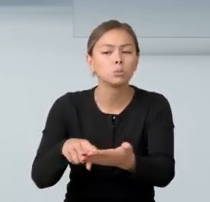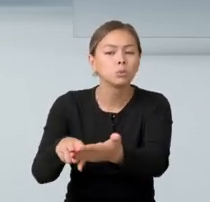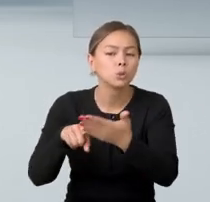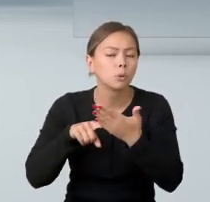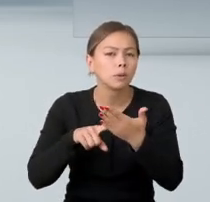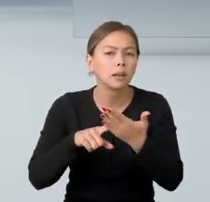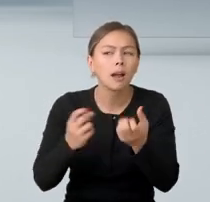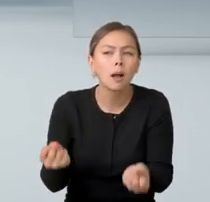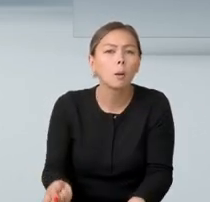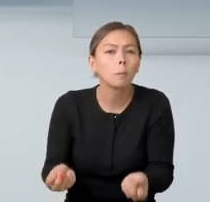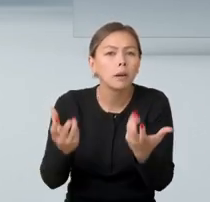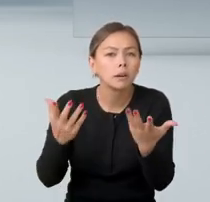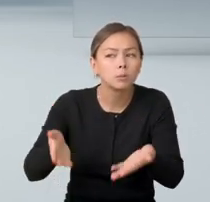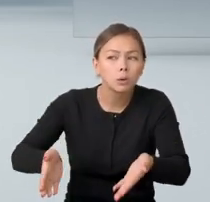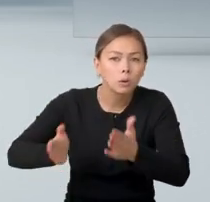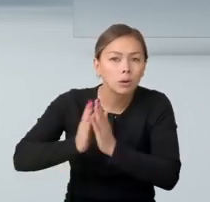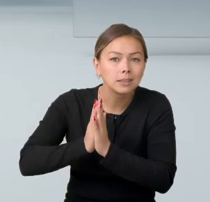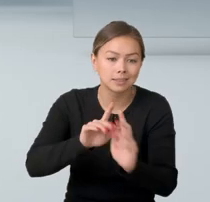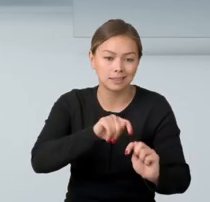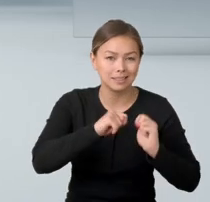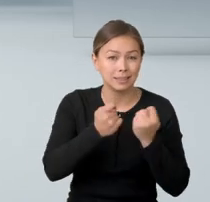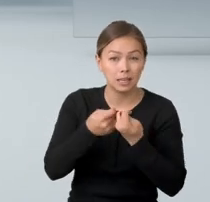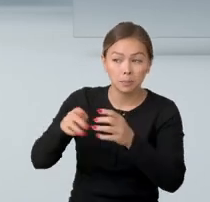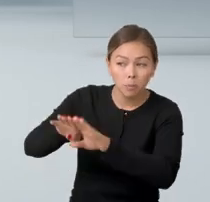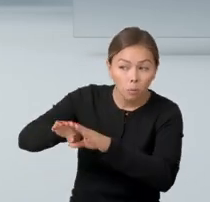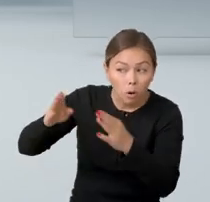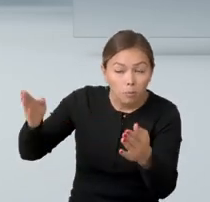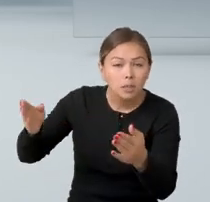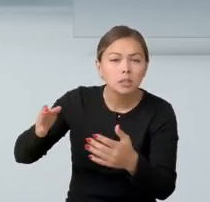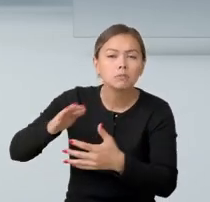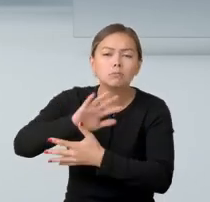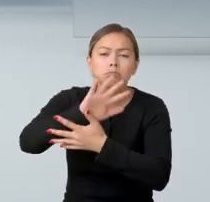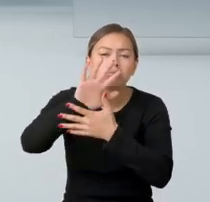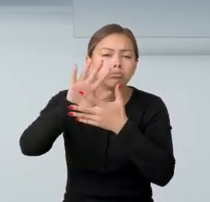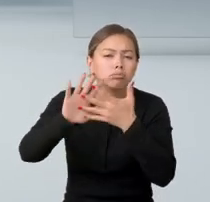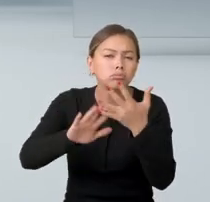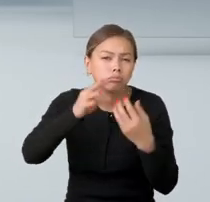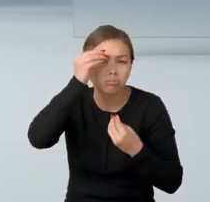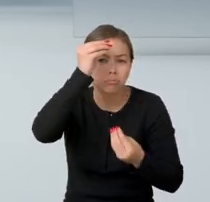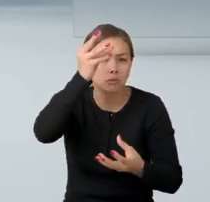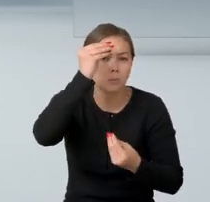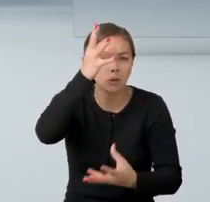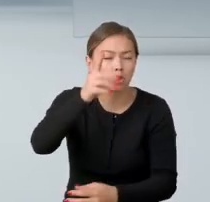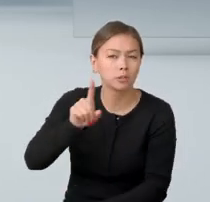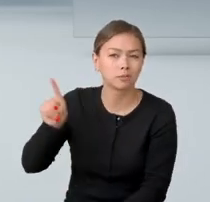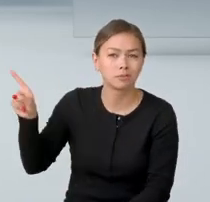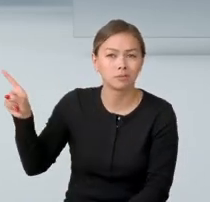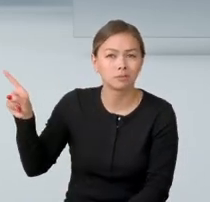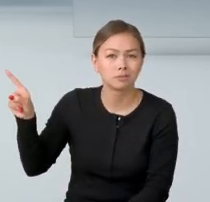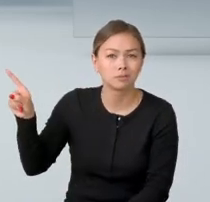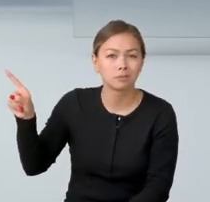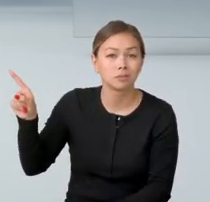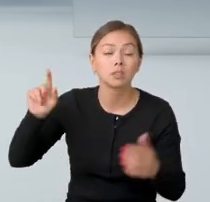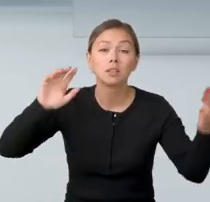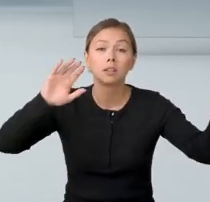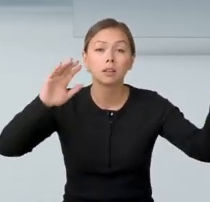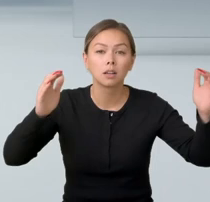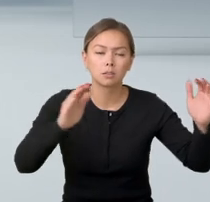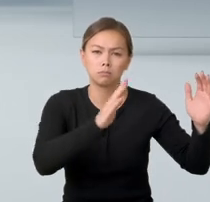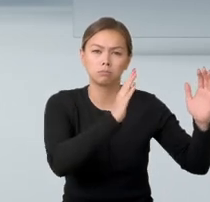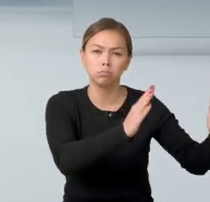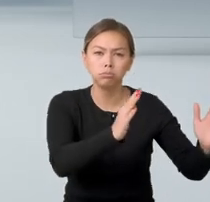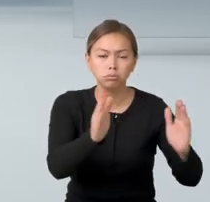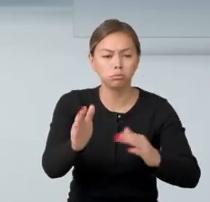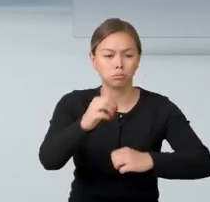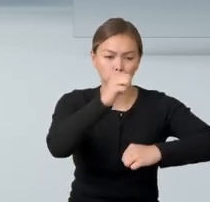solving the request how many requests it's being opened by the team and as you can see now I don't